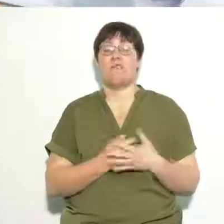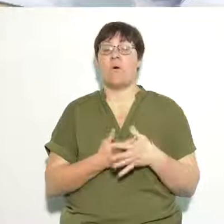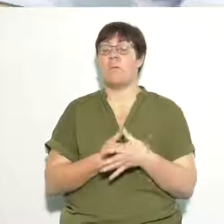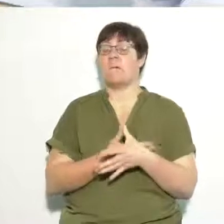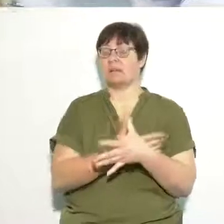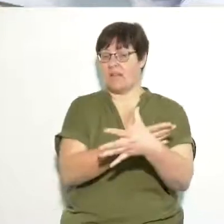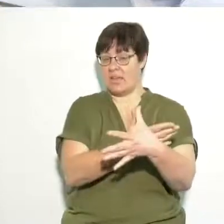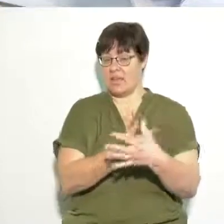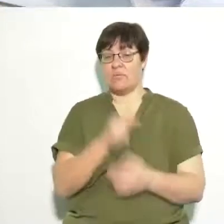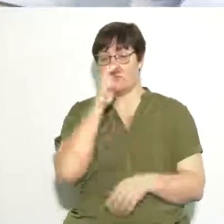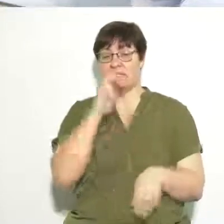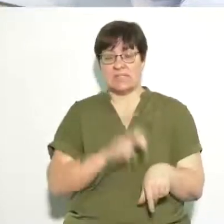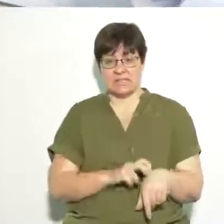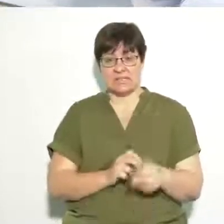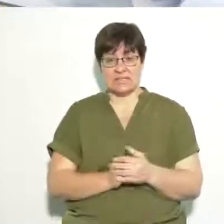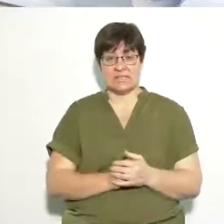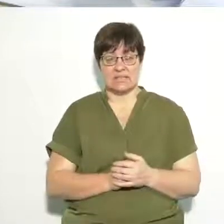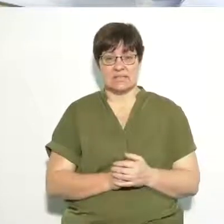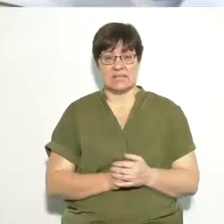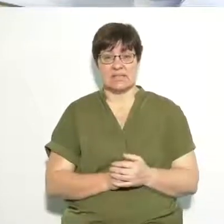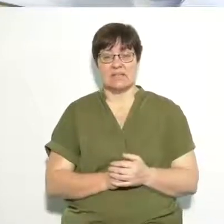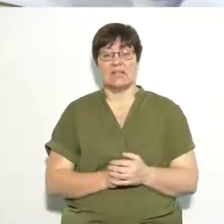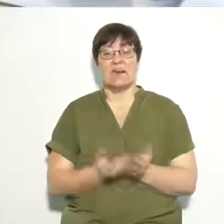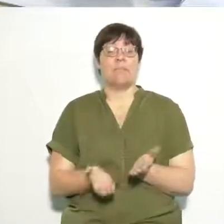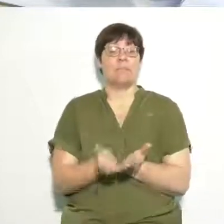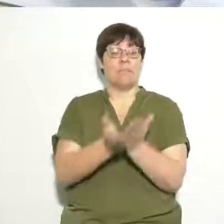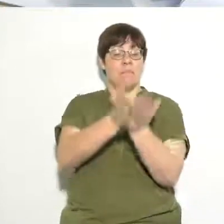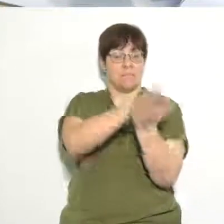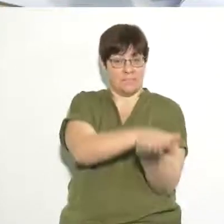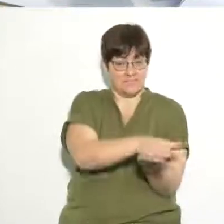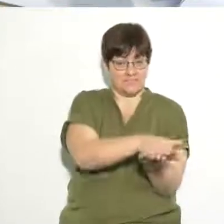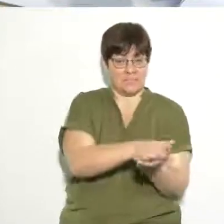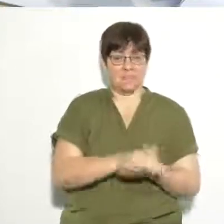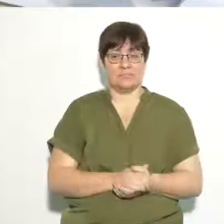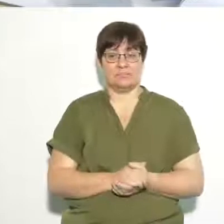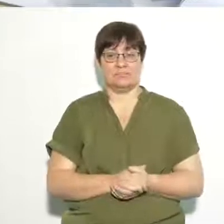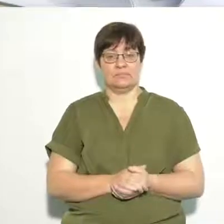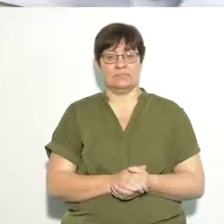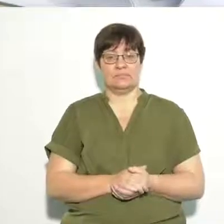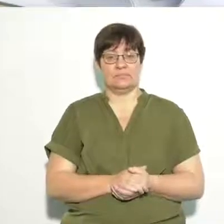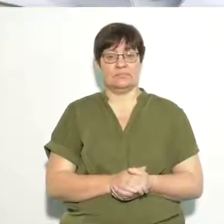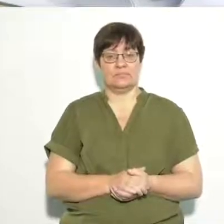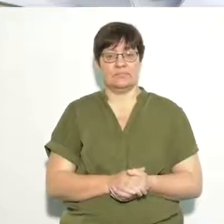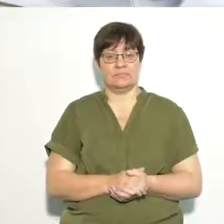For your butterfly, you need to fold your page in half.